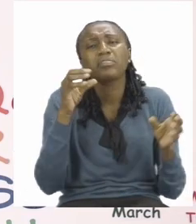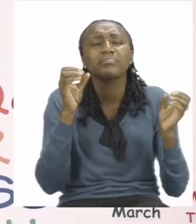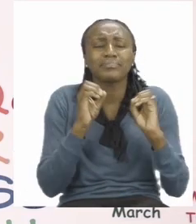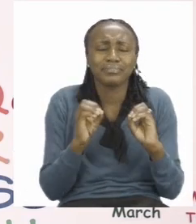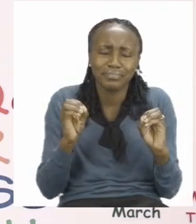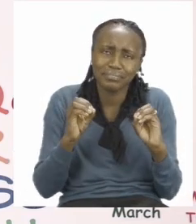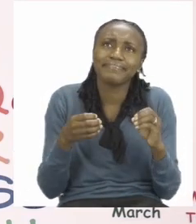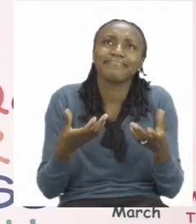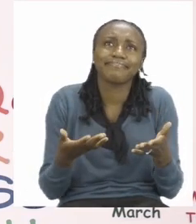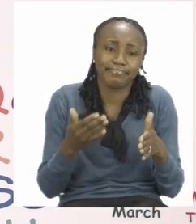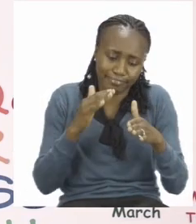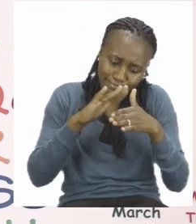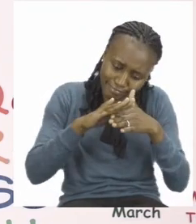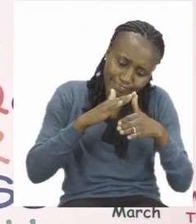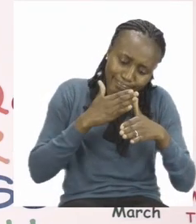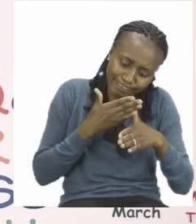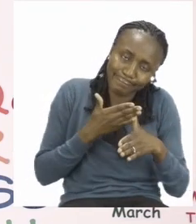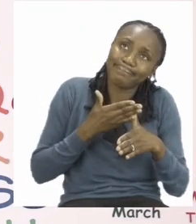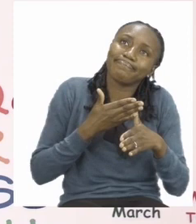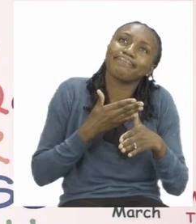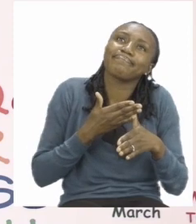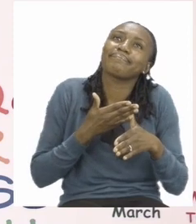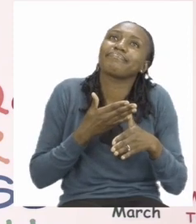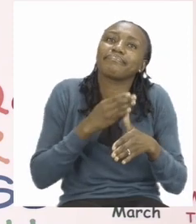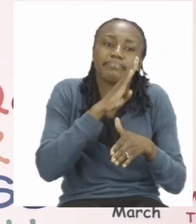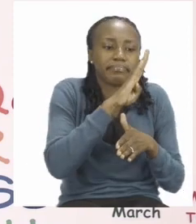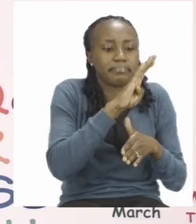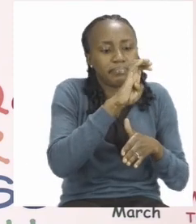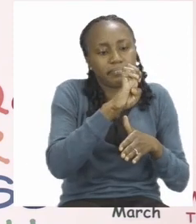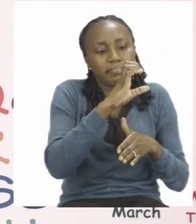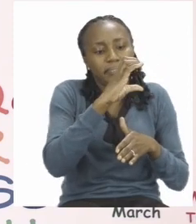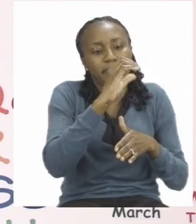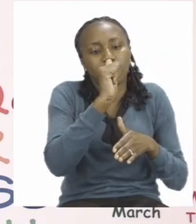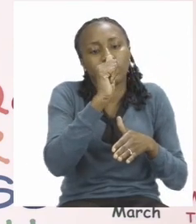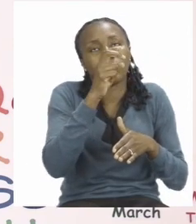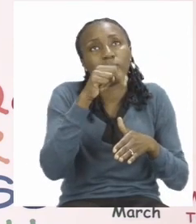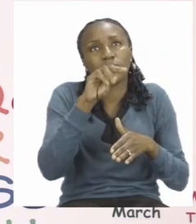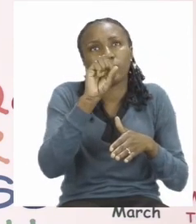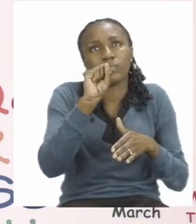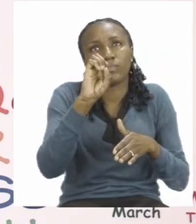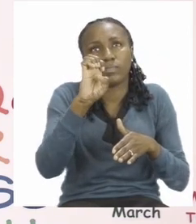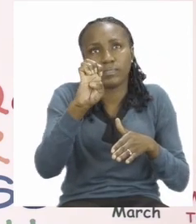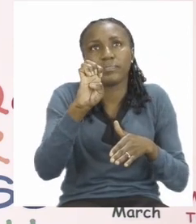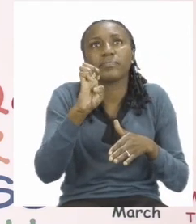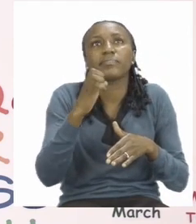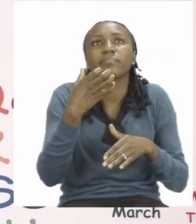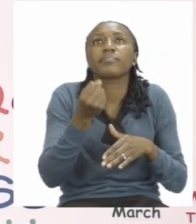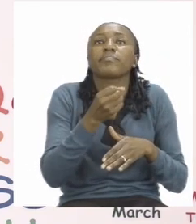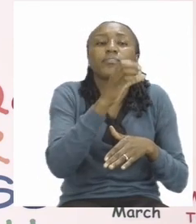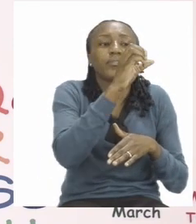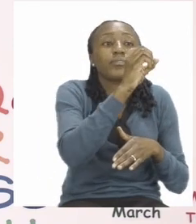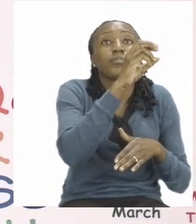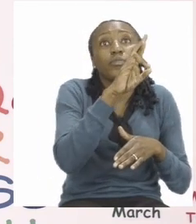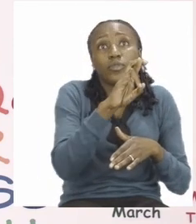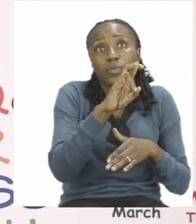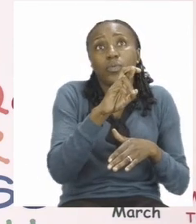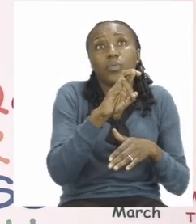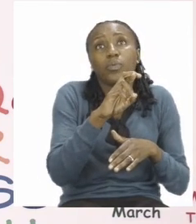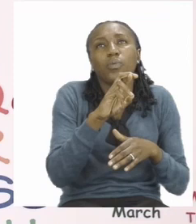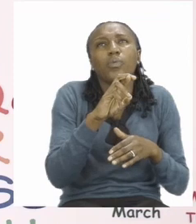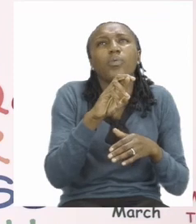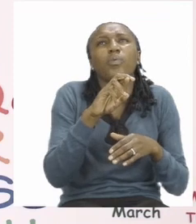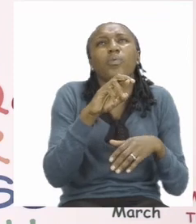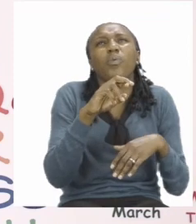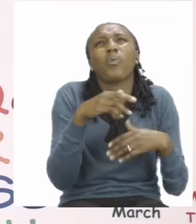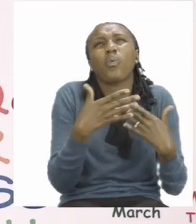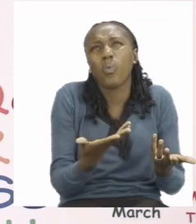have used the word because for a reason. And then we have the word or. Where